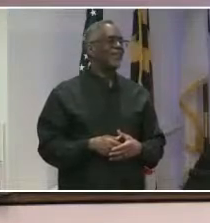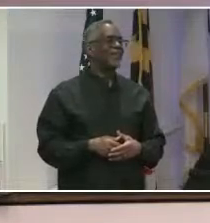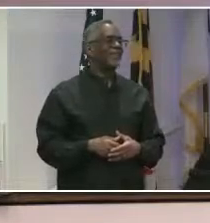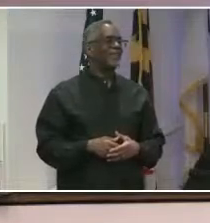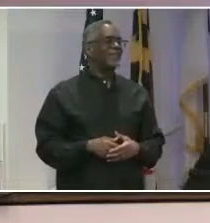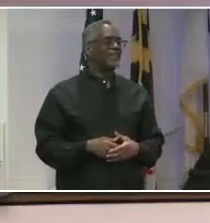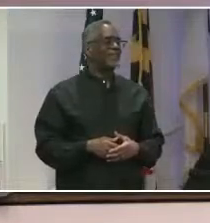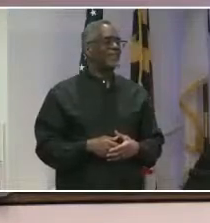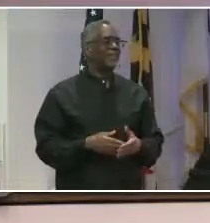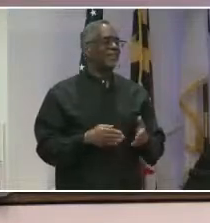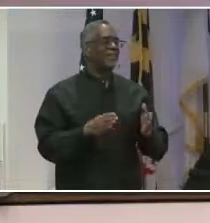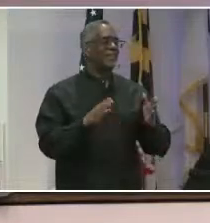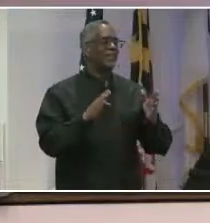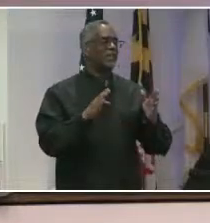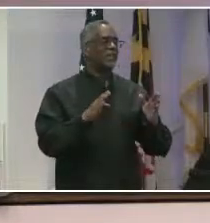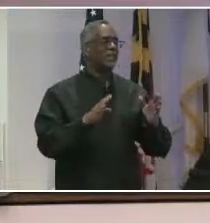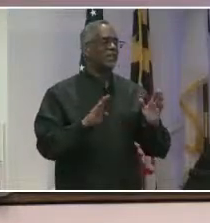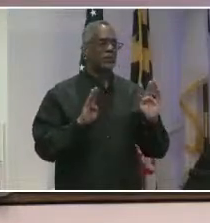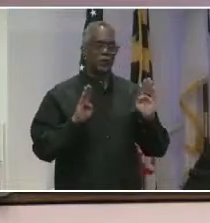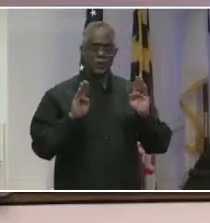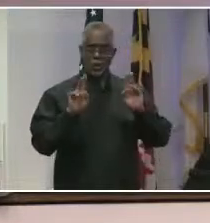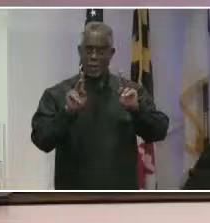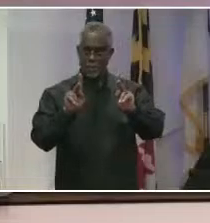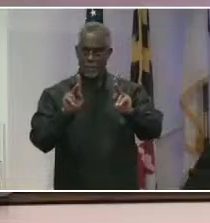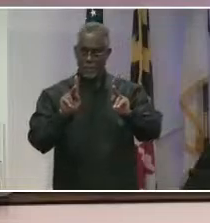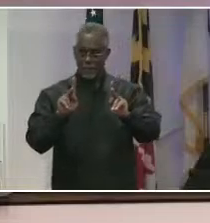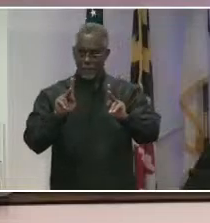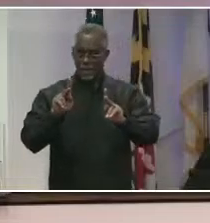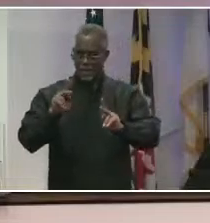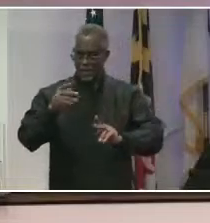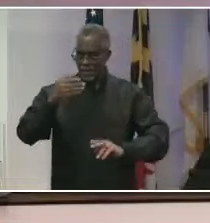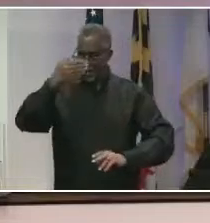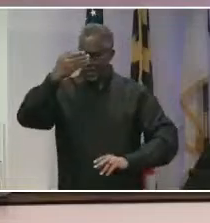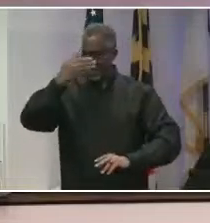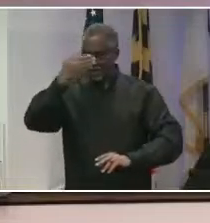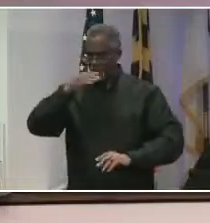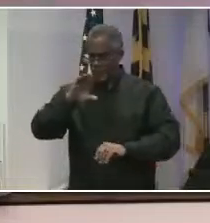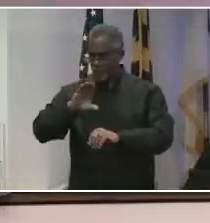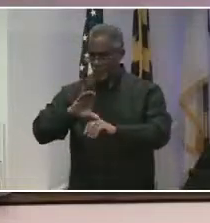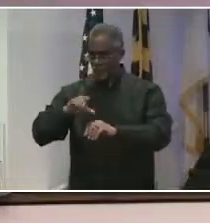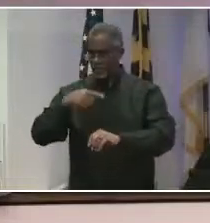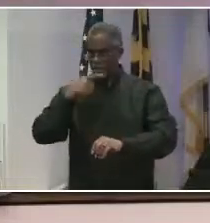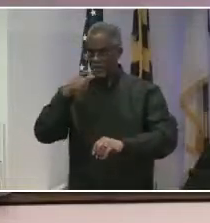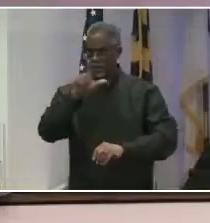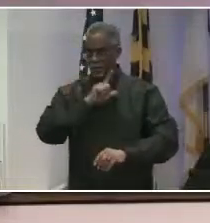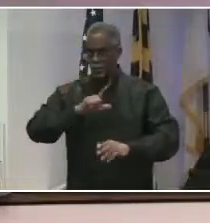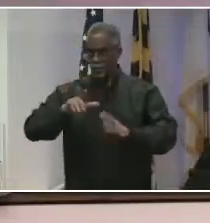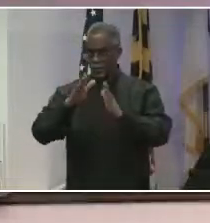turn and face the church, if we could turn and face the church and repeat the Lord's Prayer.